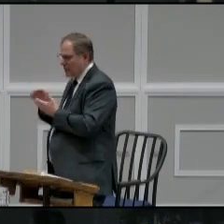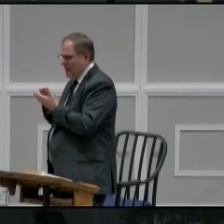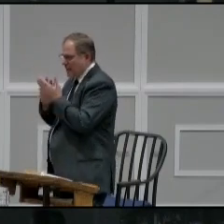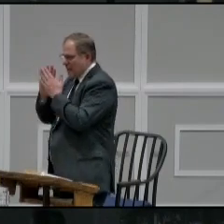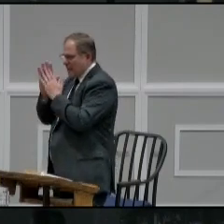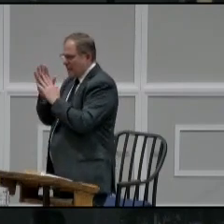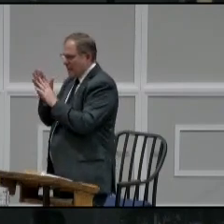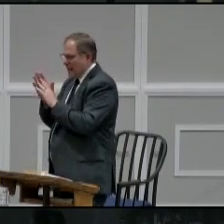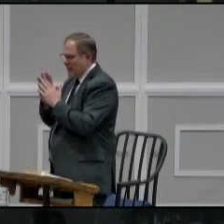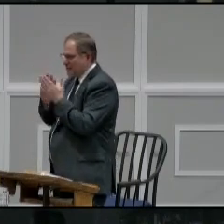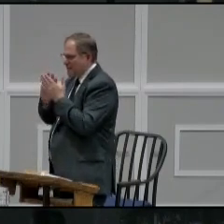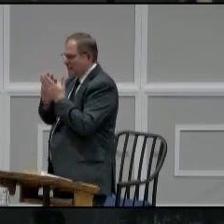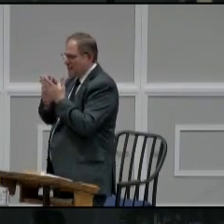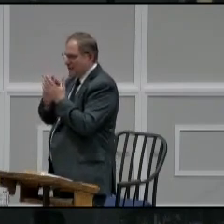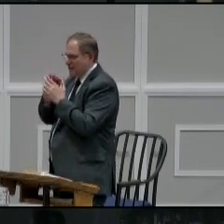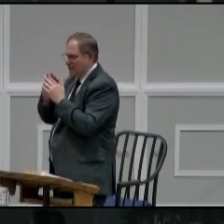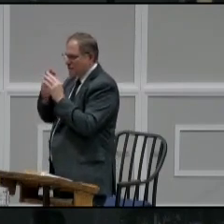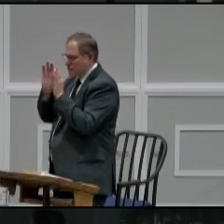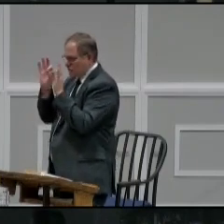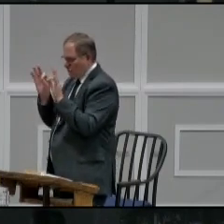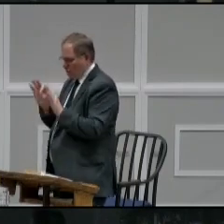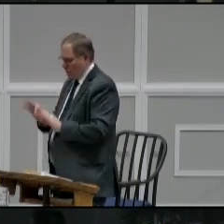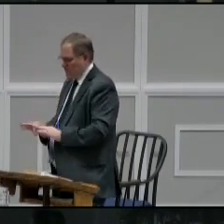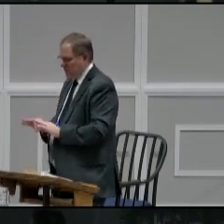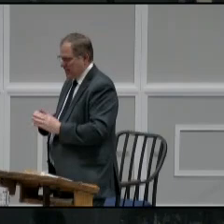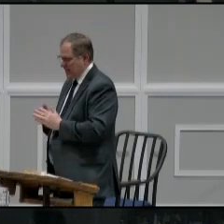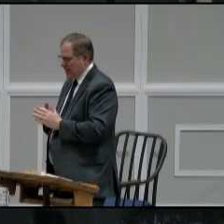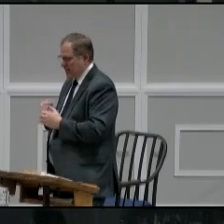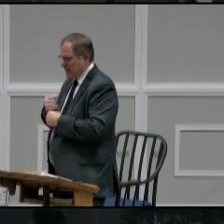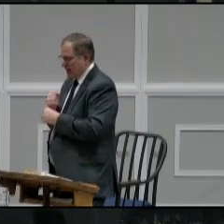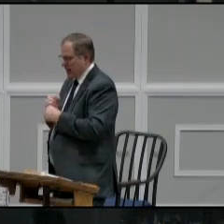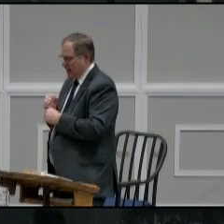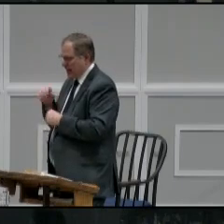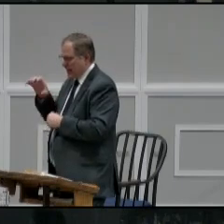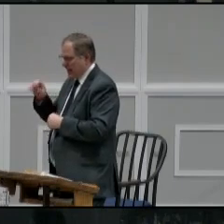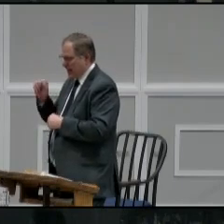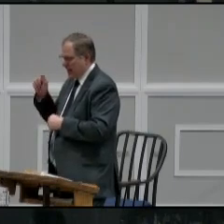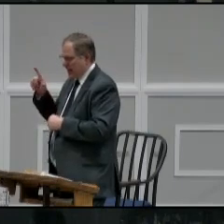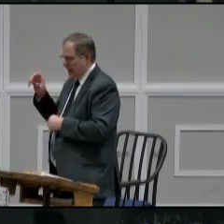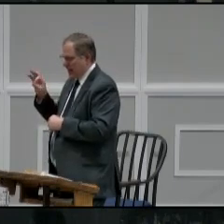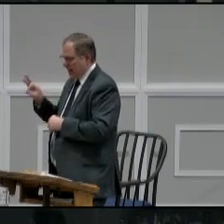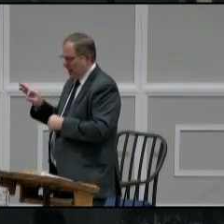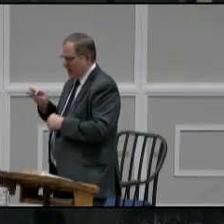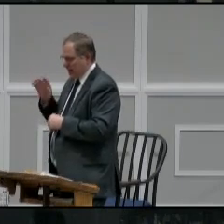I couldn't control it. I can't help it.